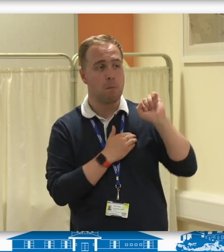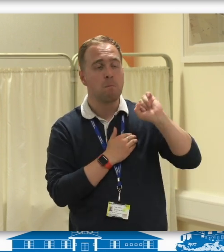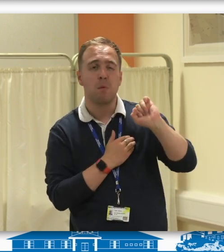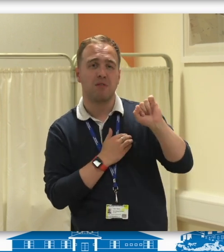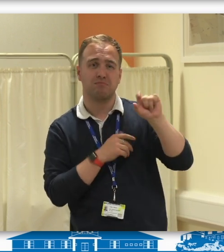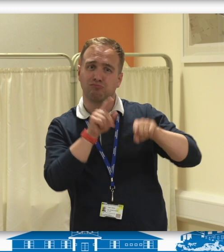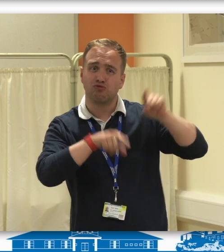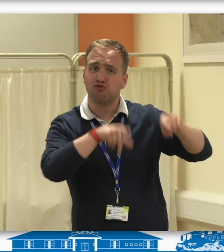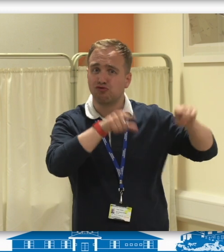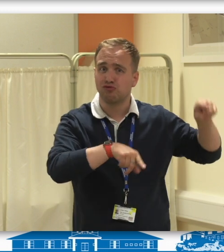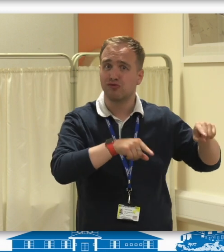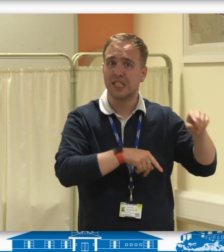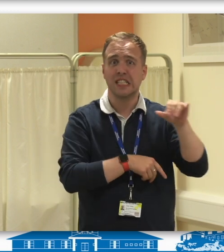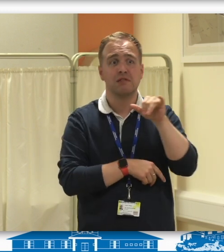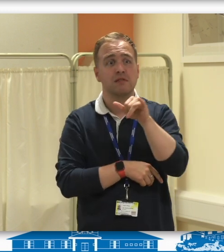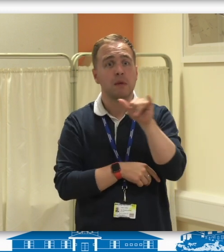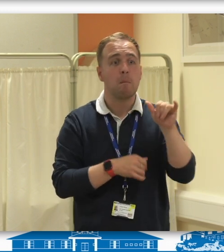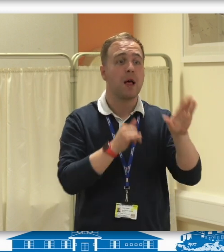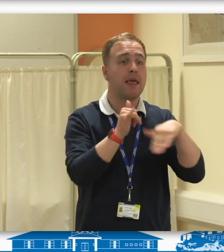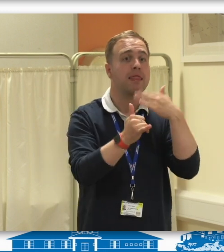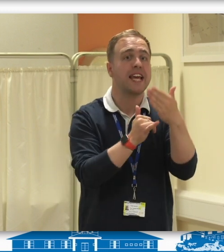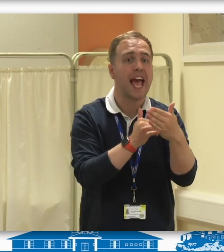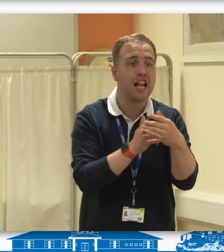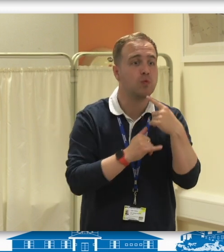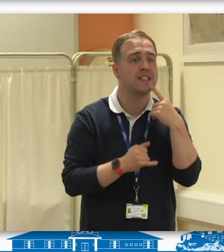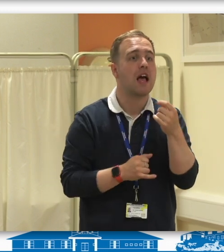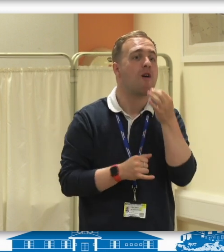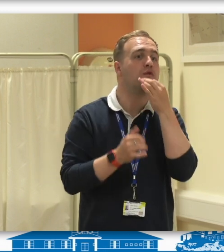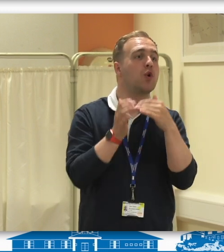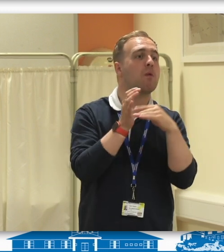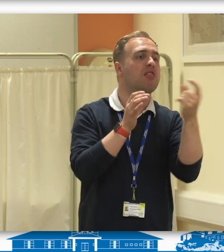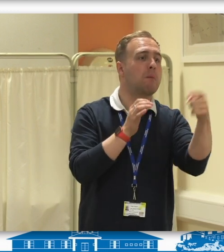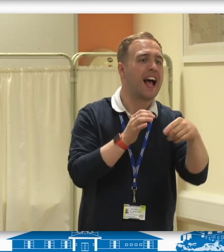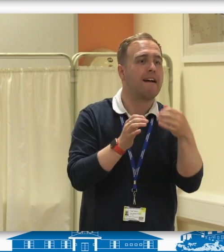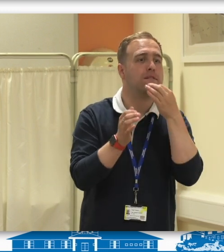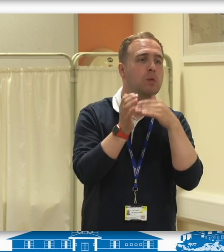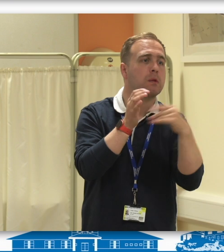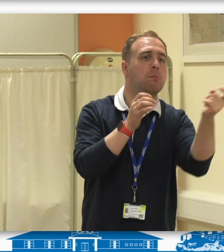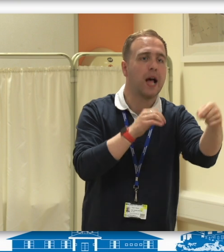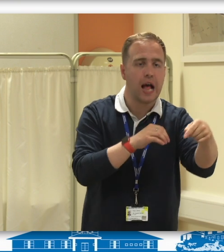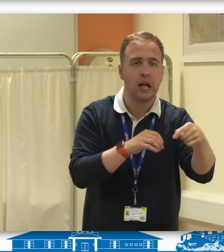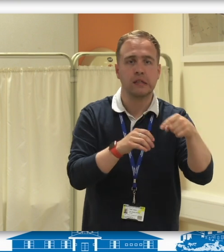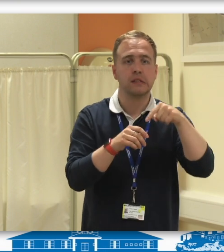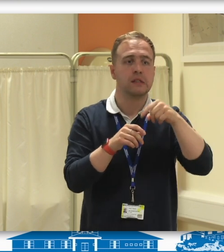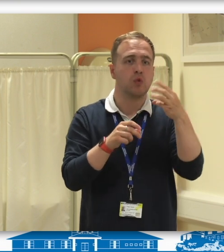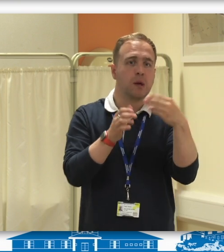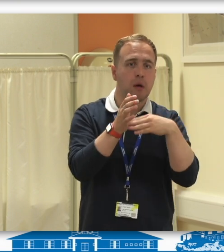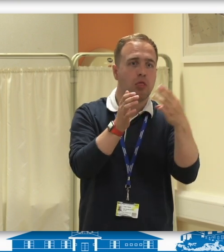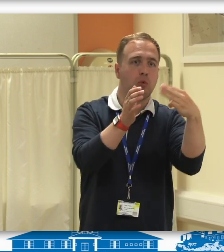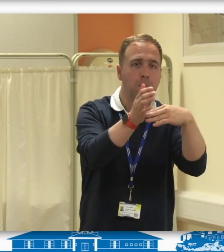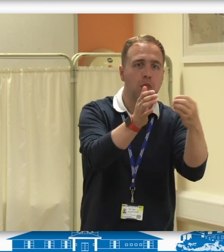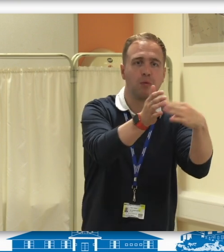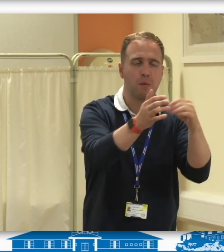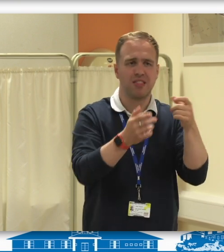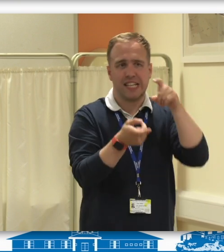patient. Sometimes we, towards the end, might see them every few months, sort of every 3 months, and then again at 3 months. So it really